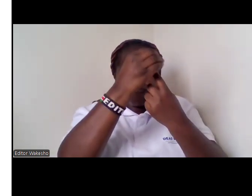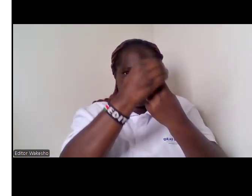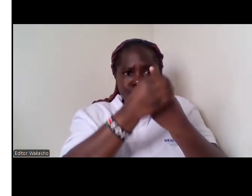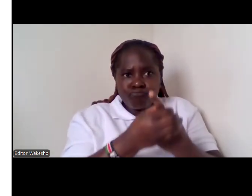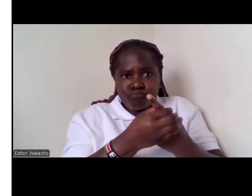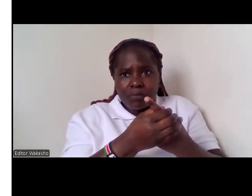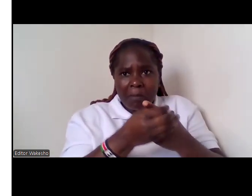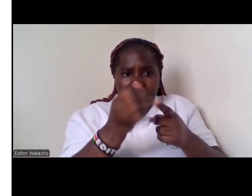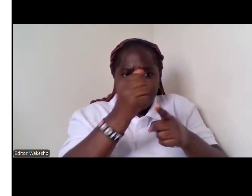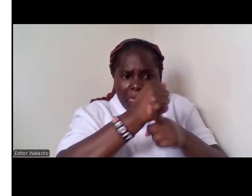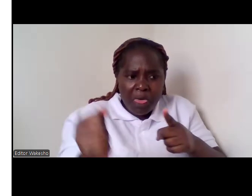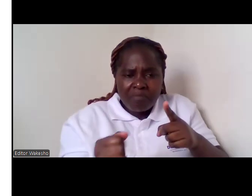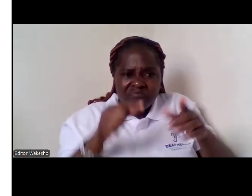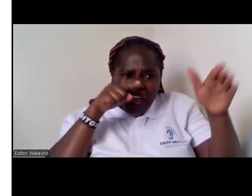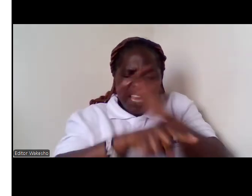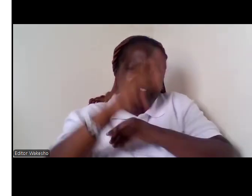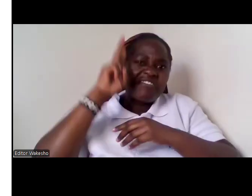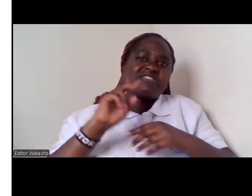has already escaped into the vagina,